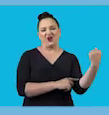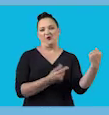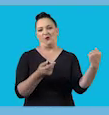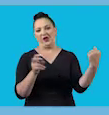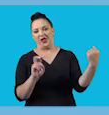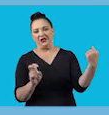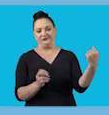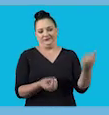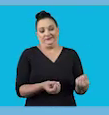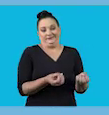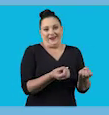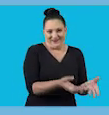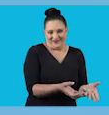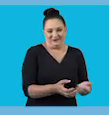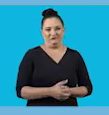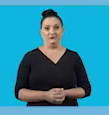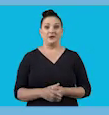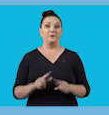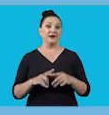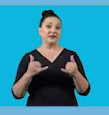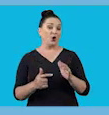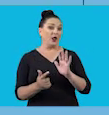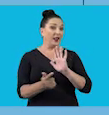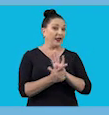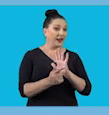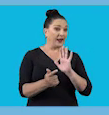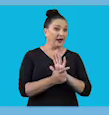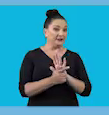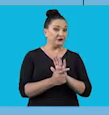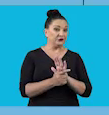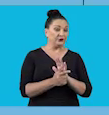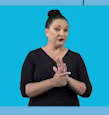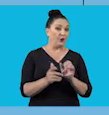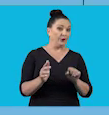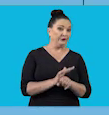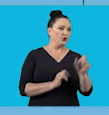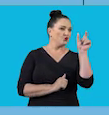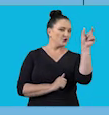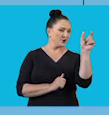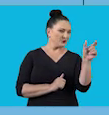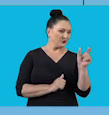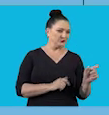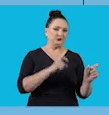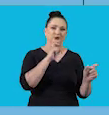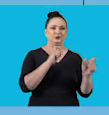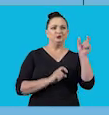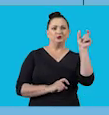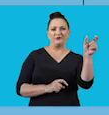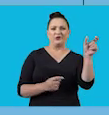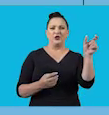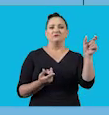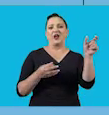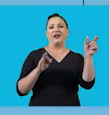energy. So throughout this entire lesson, we are going to be using certain words such